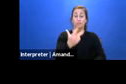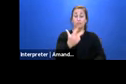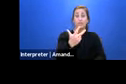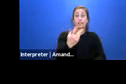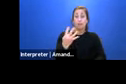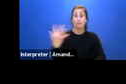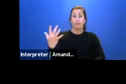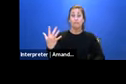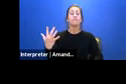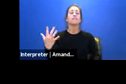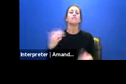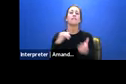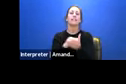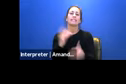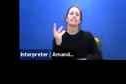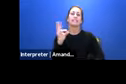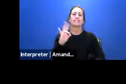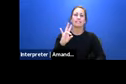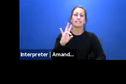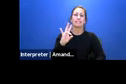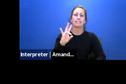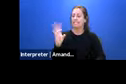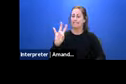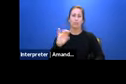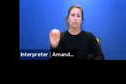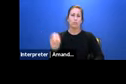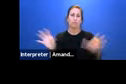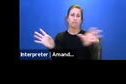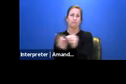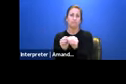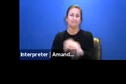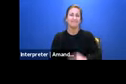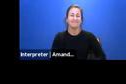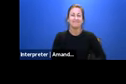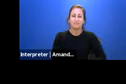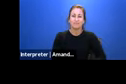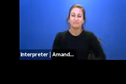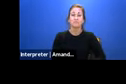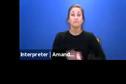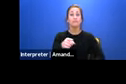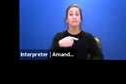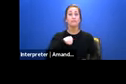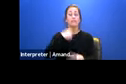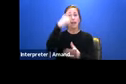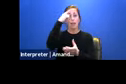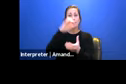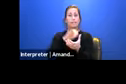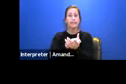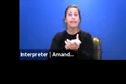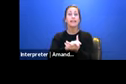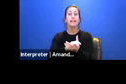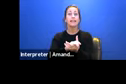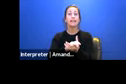sir. Next. I believe Manor scholars will benefit from being offered this instruction.